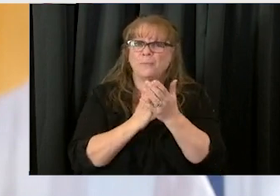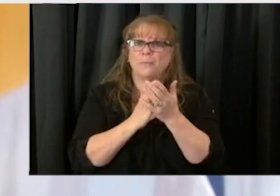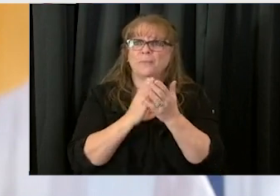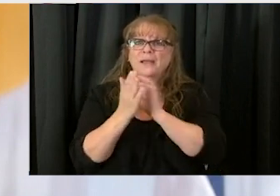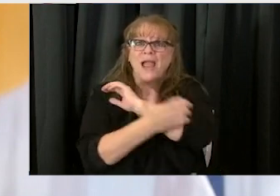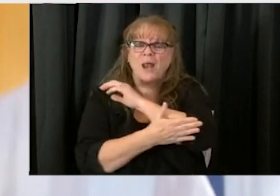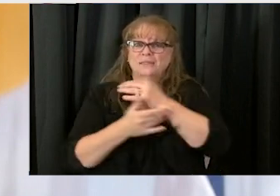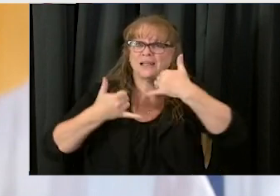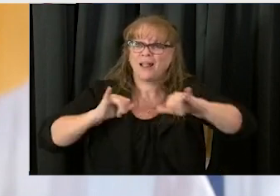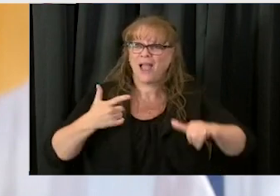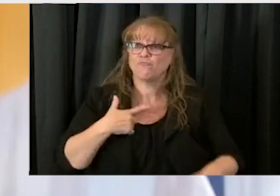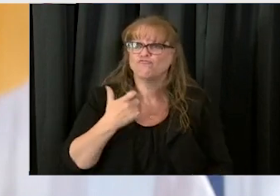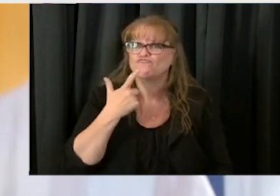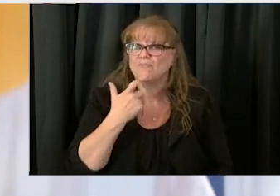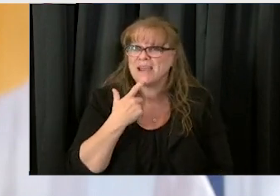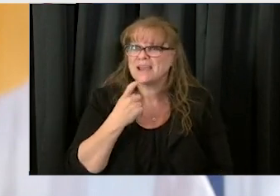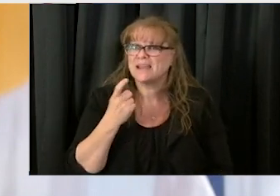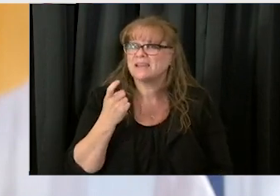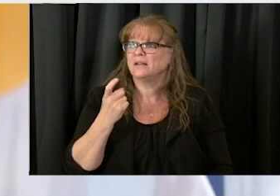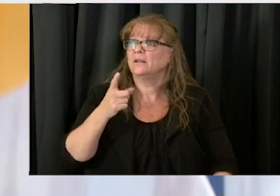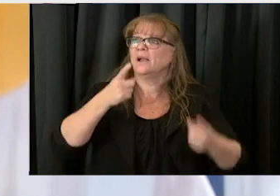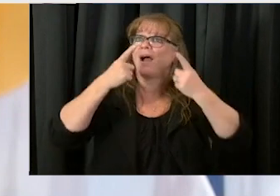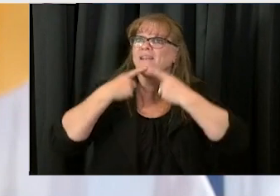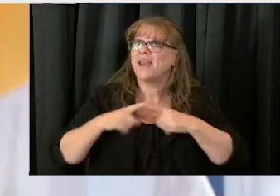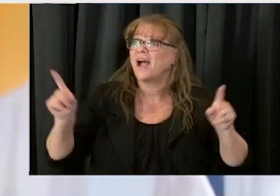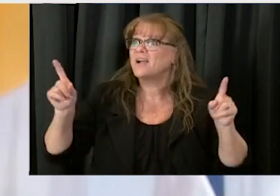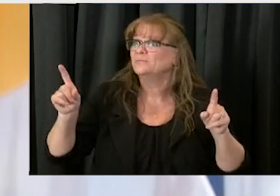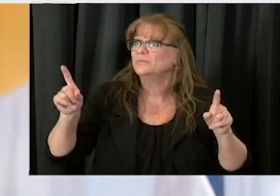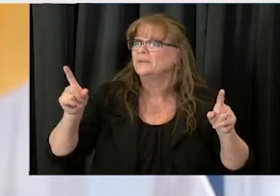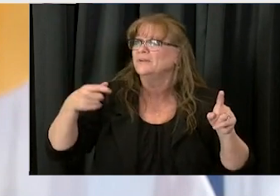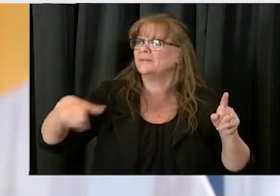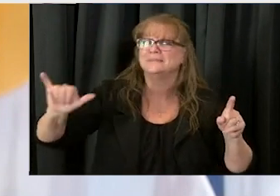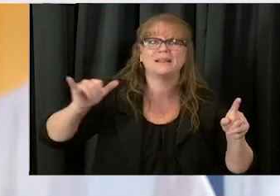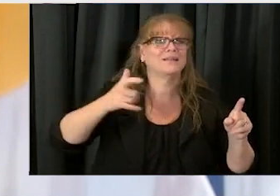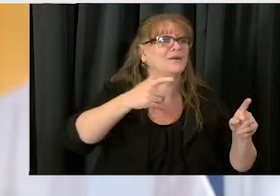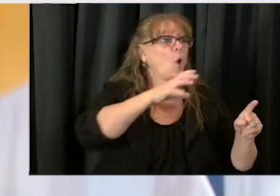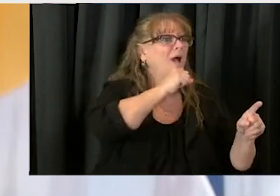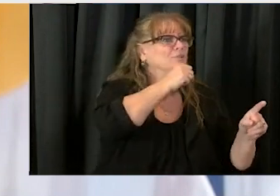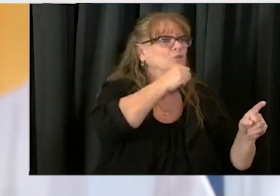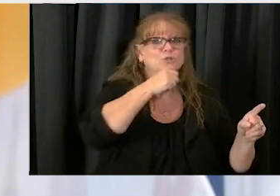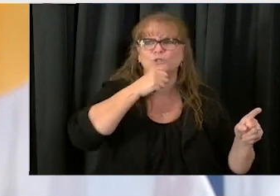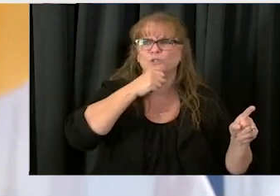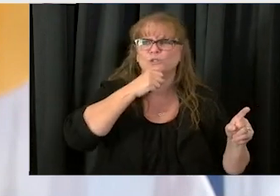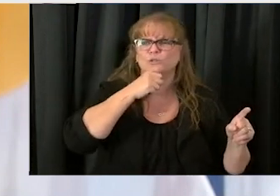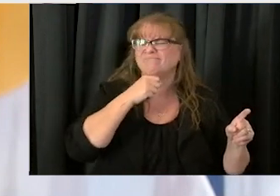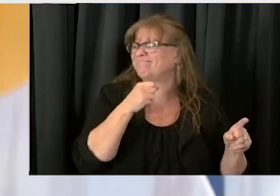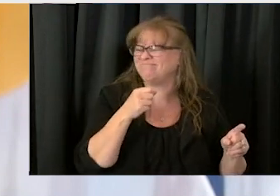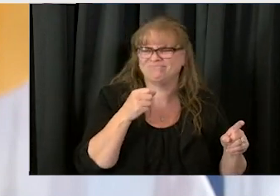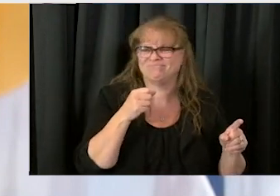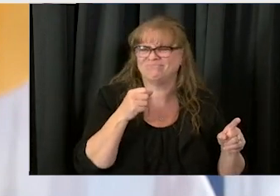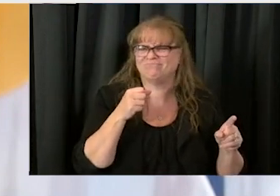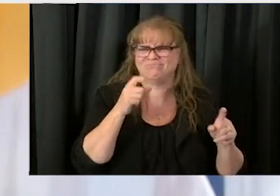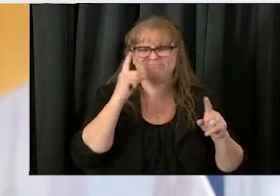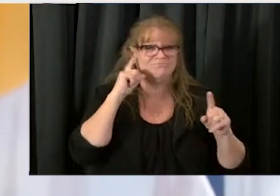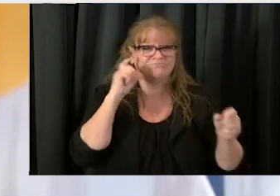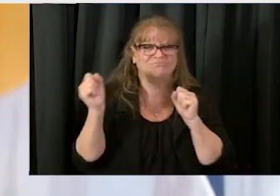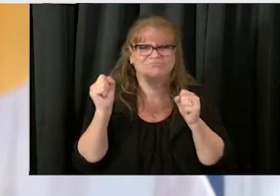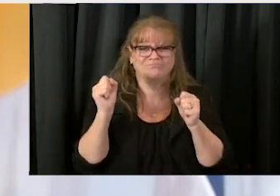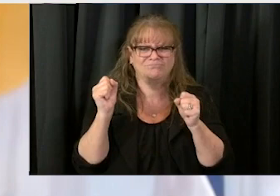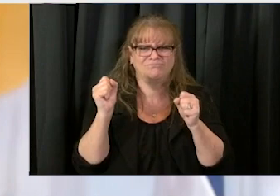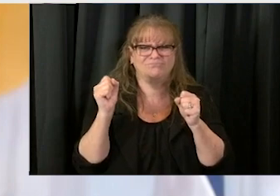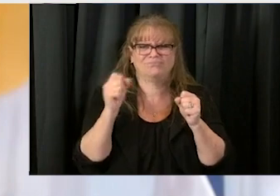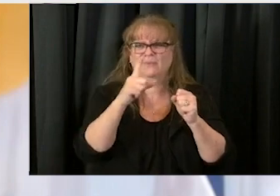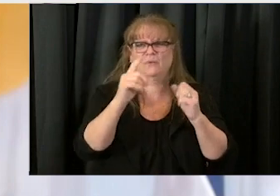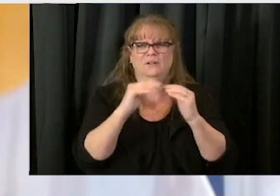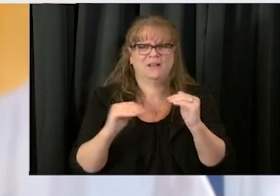dial system or the metrics if they don't really matter and the state's not following them? Jill, did you want to address yours first?